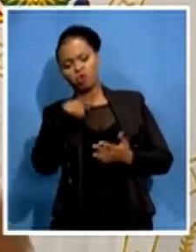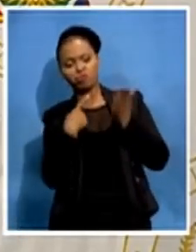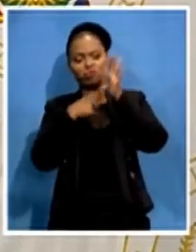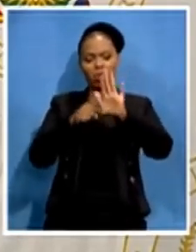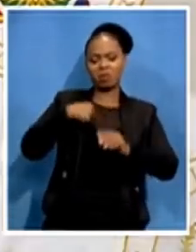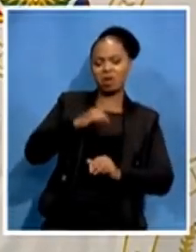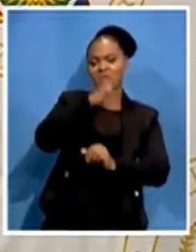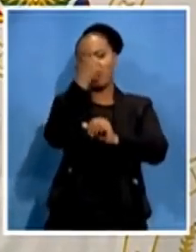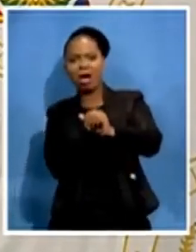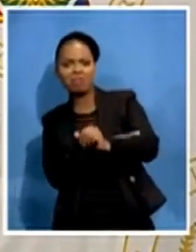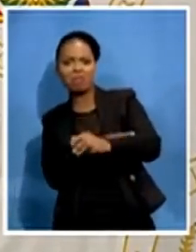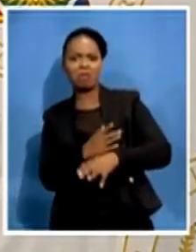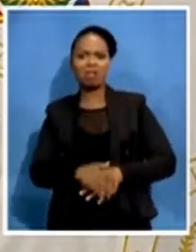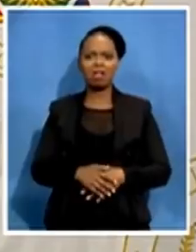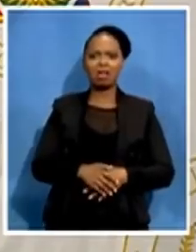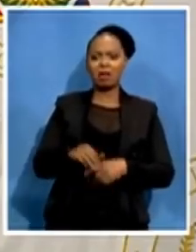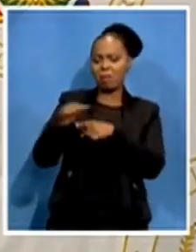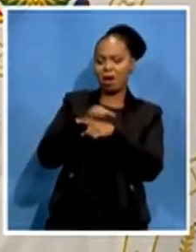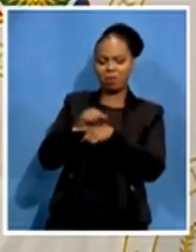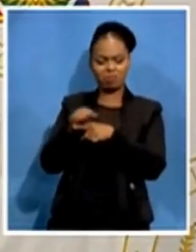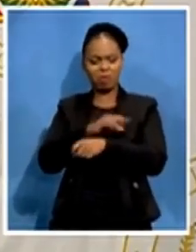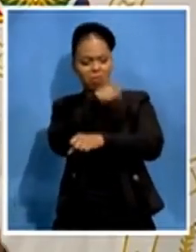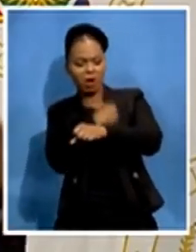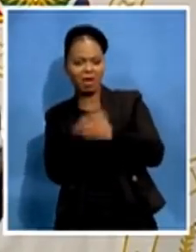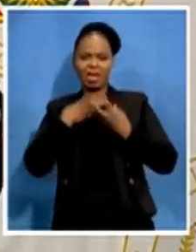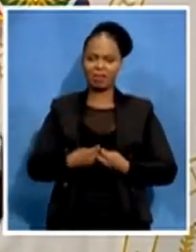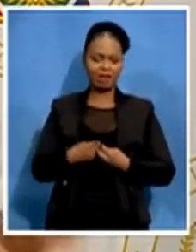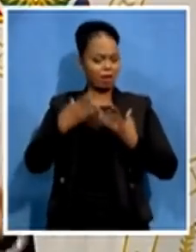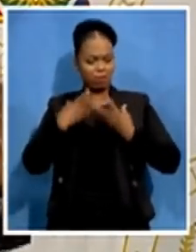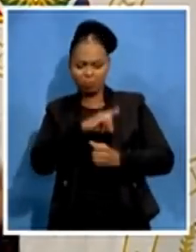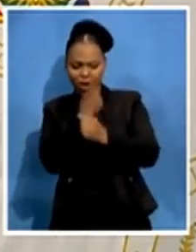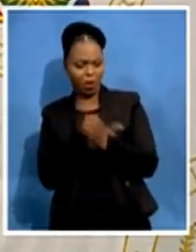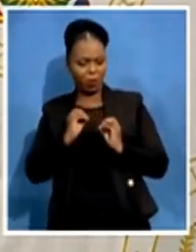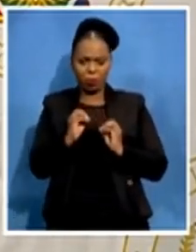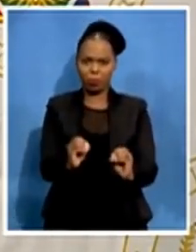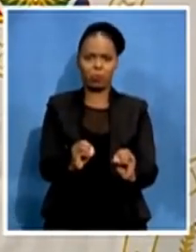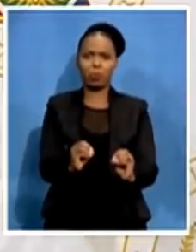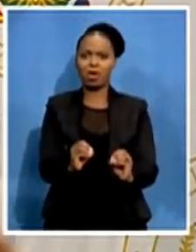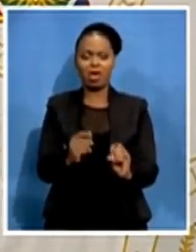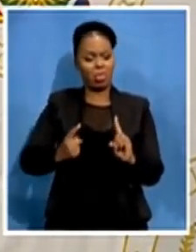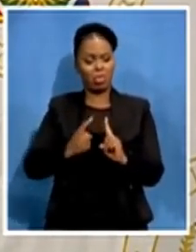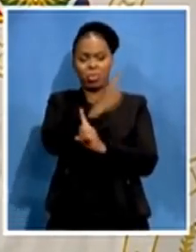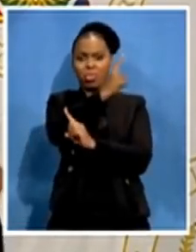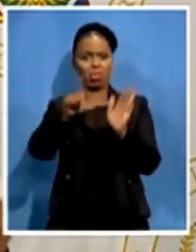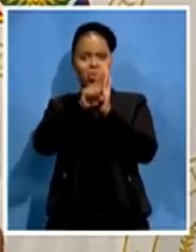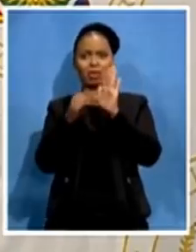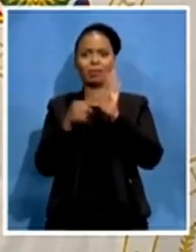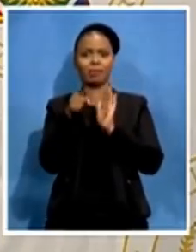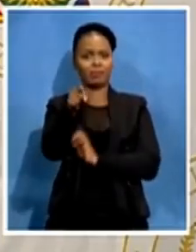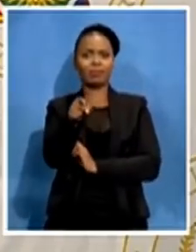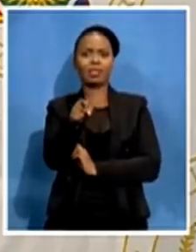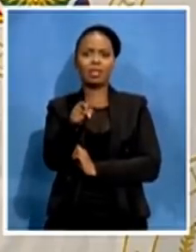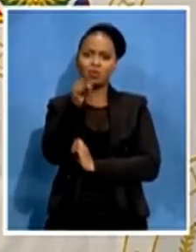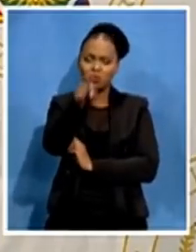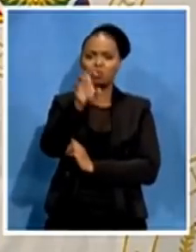have, because it's against the doctrine of legality. So we should be pleased that the South African public, though the matter took long